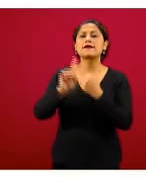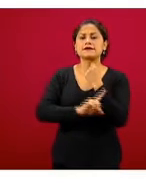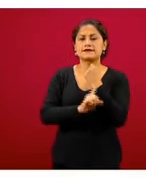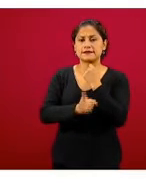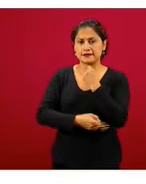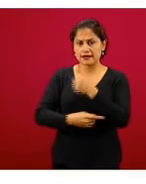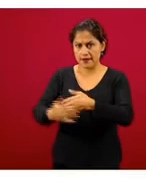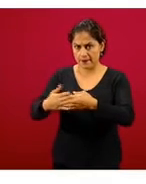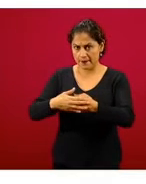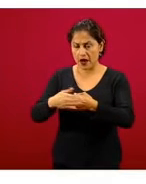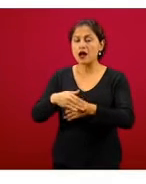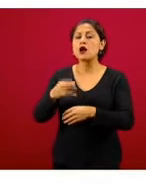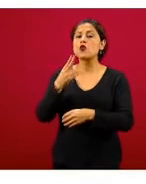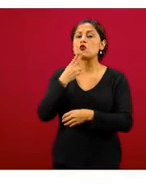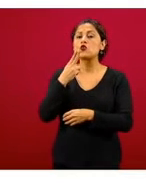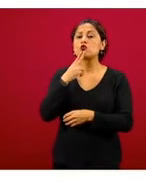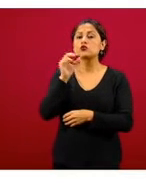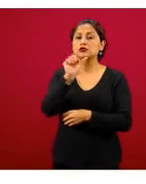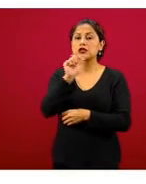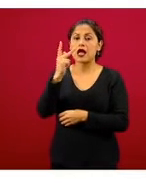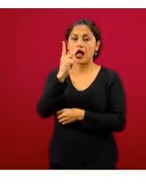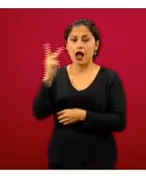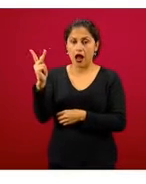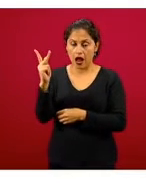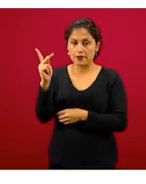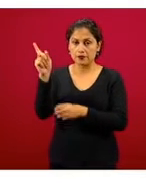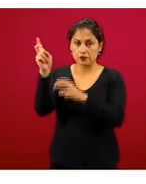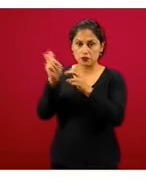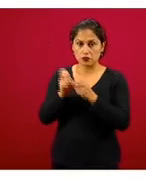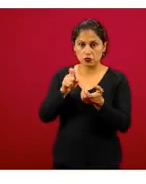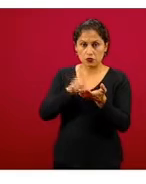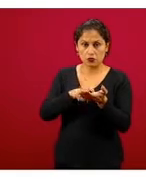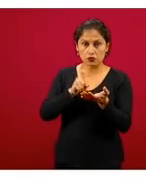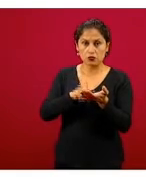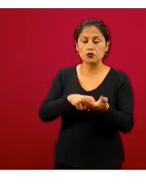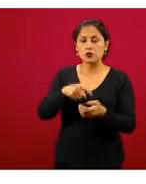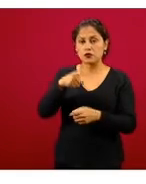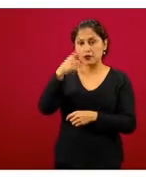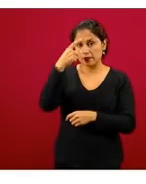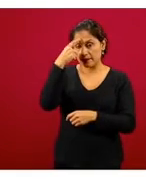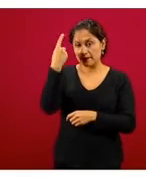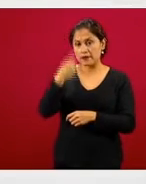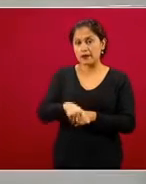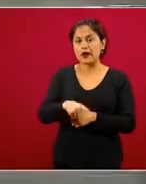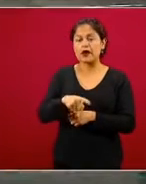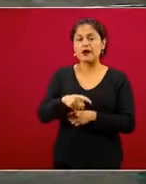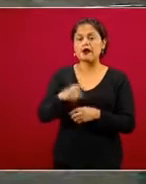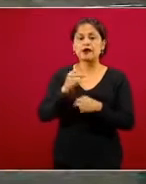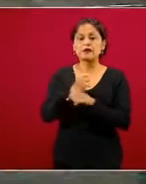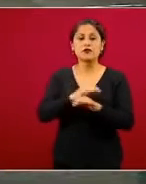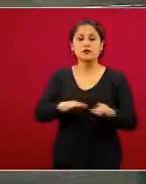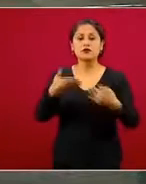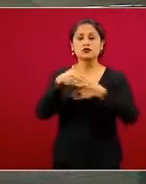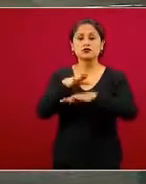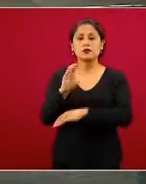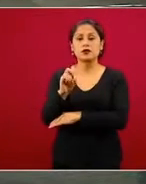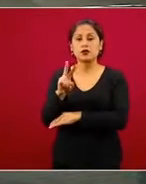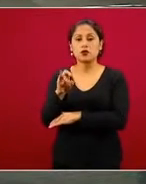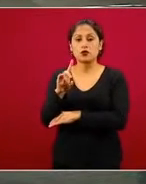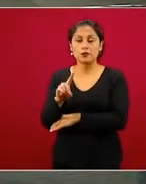7.8% are diabetic, and a little bit more than